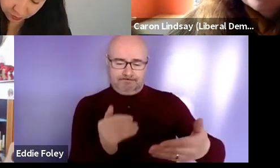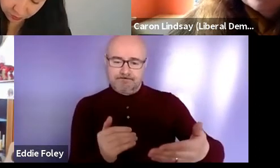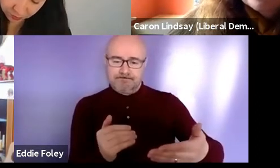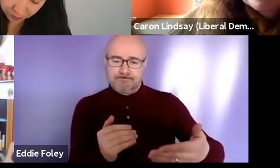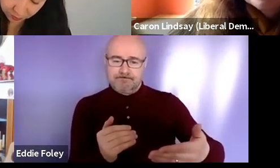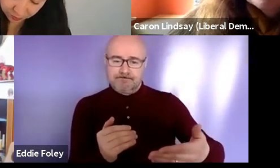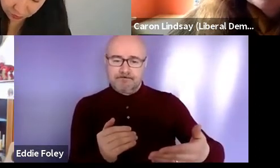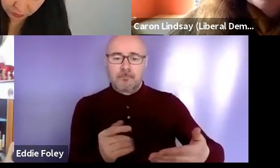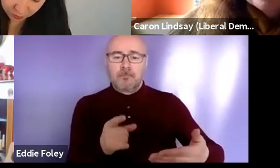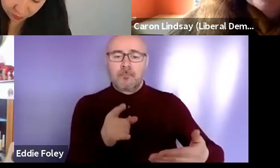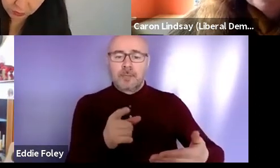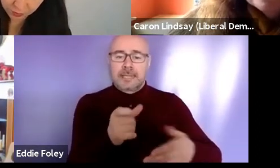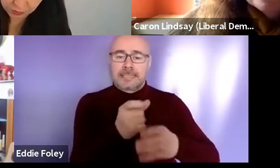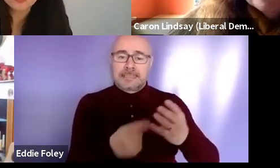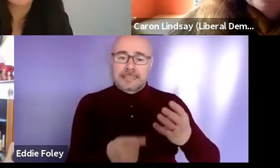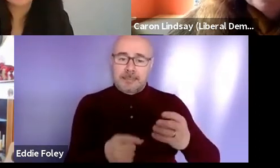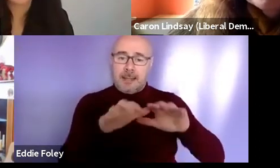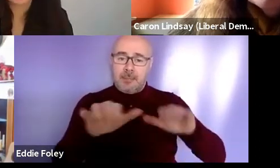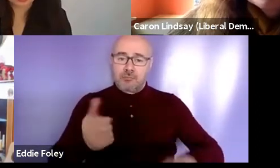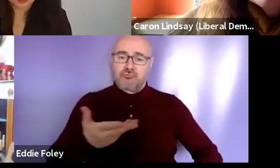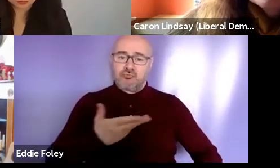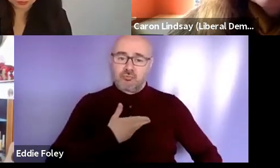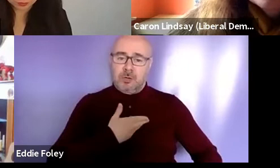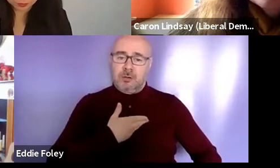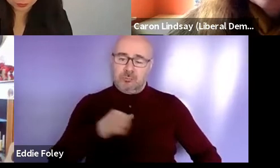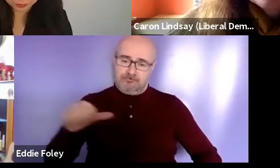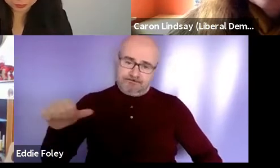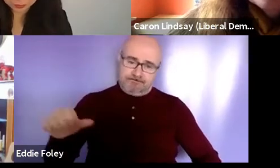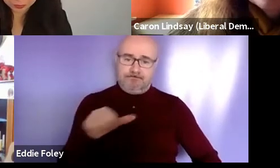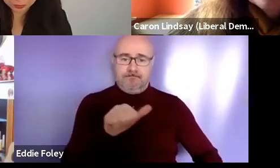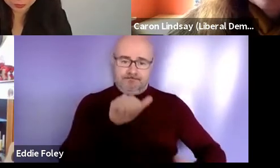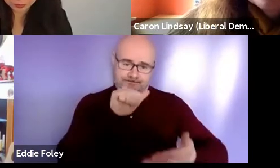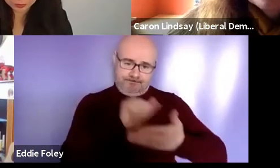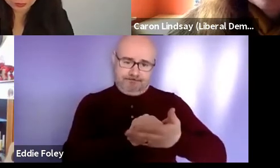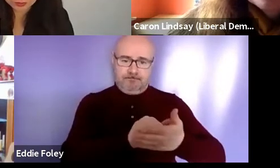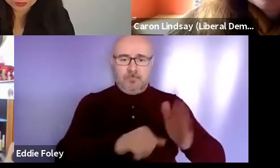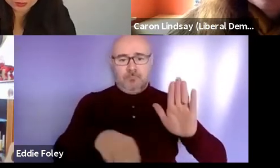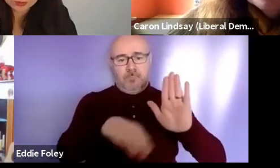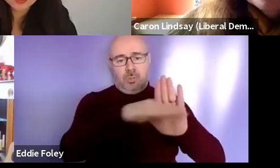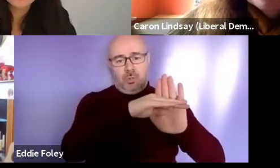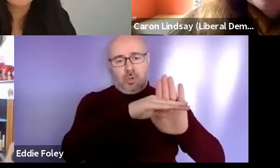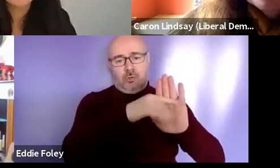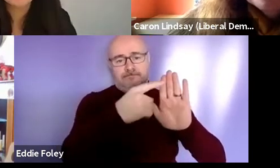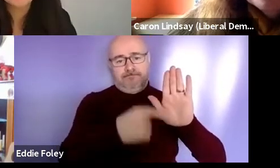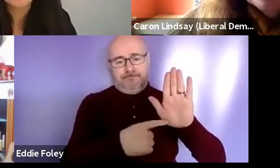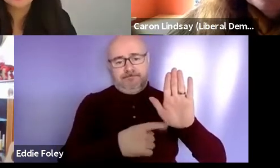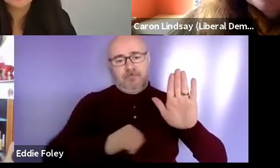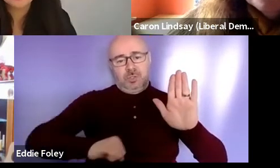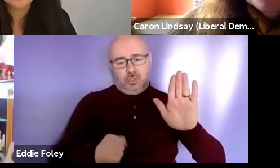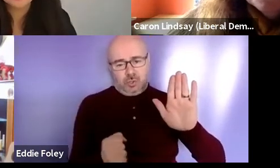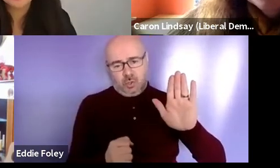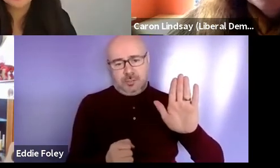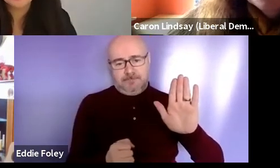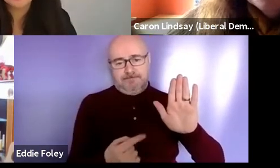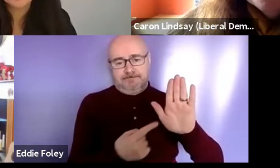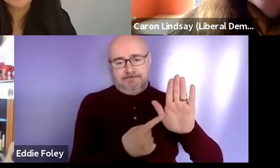enshrining disabled people's rights in law in Scotland. And so I'm going to leave you with the participation thing and we'll pick that